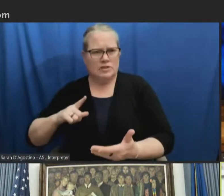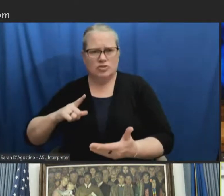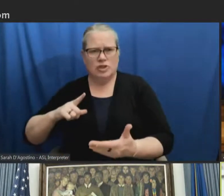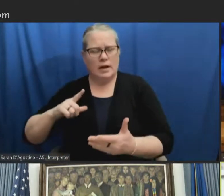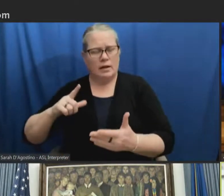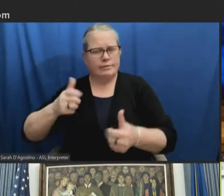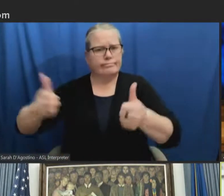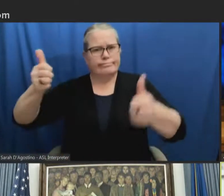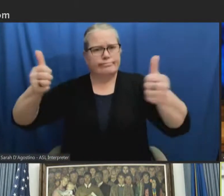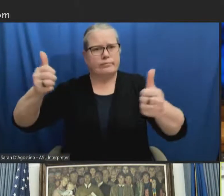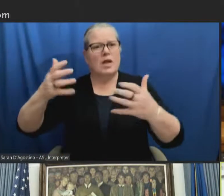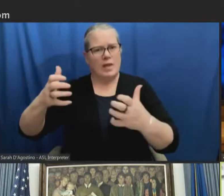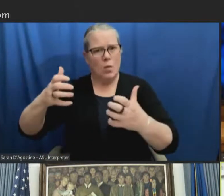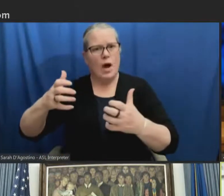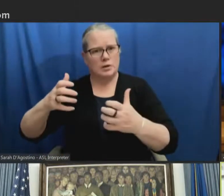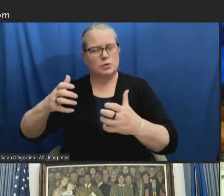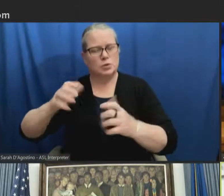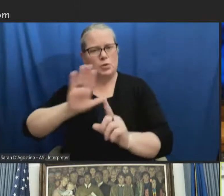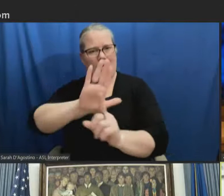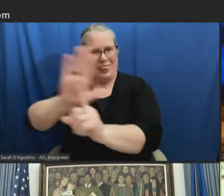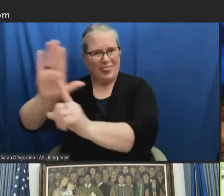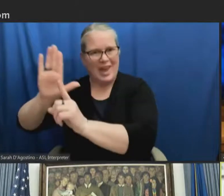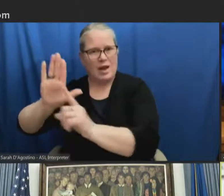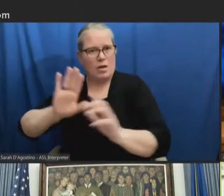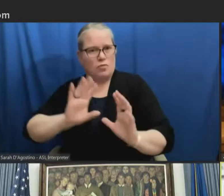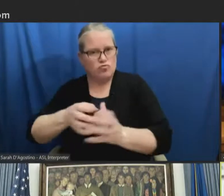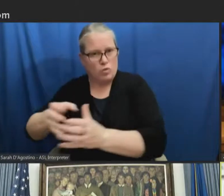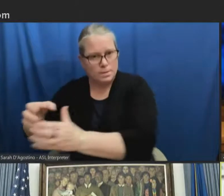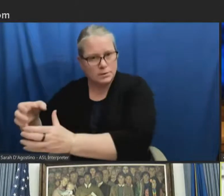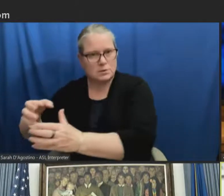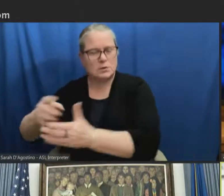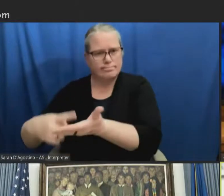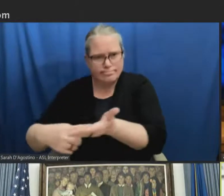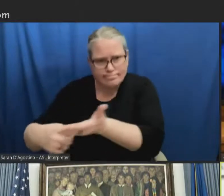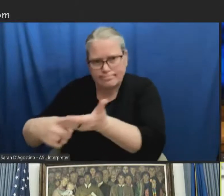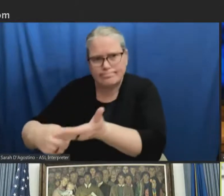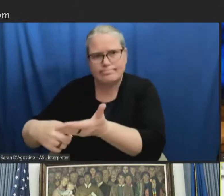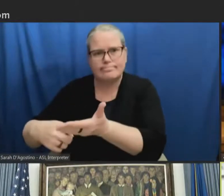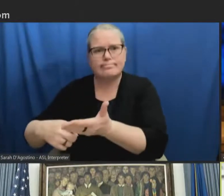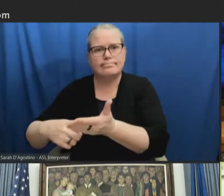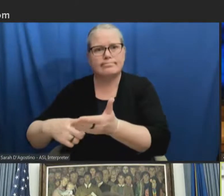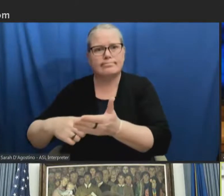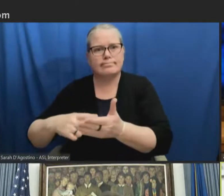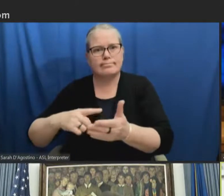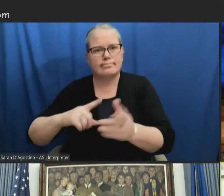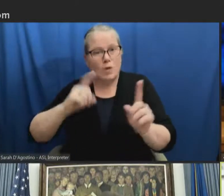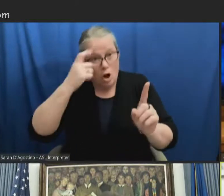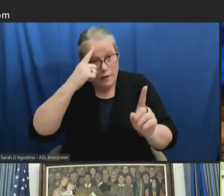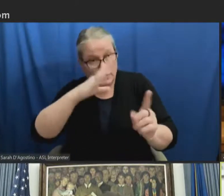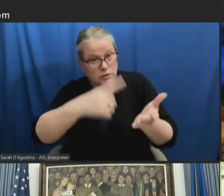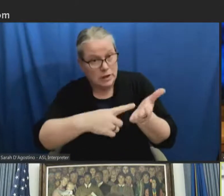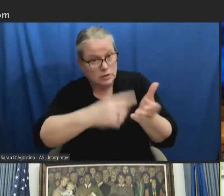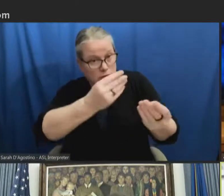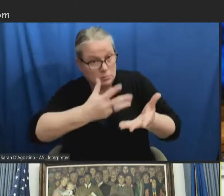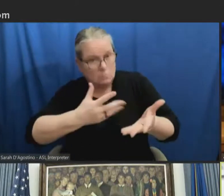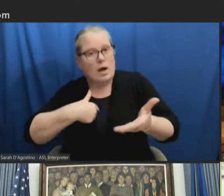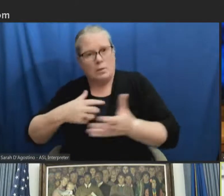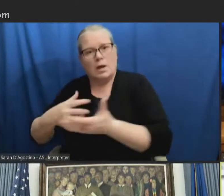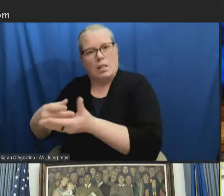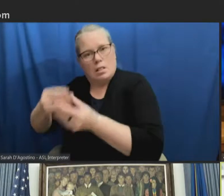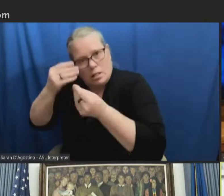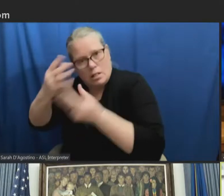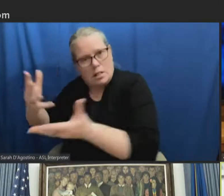back to the governor based upon those discussions. But as the governor said, February 15th is a very critical date.